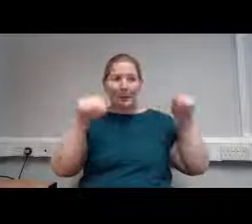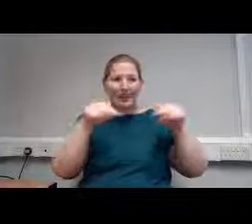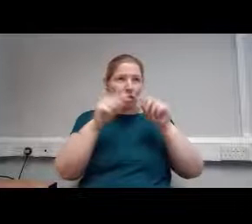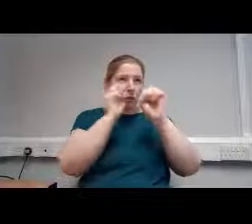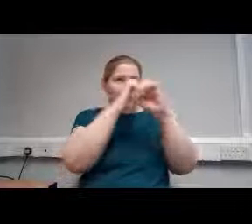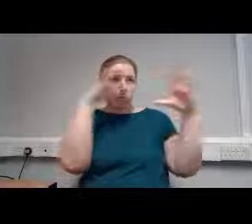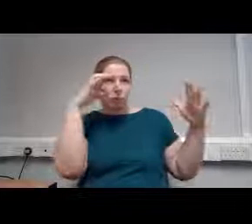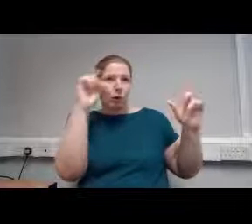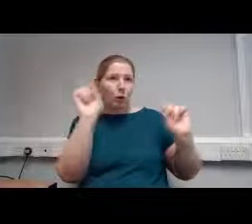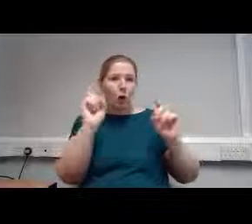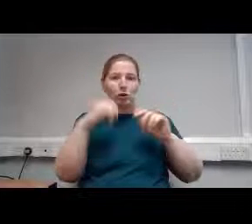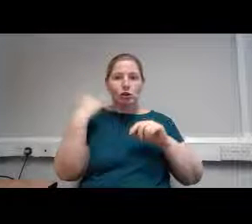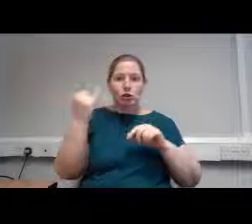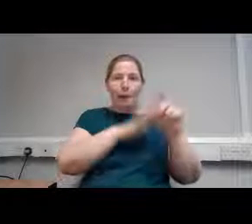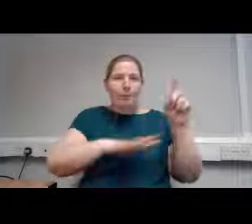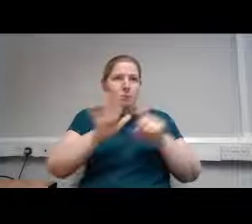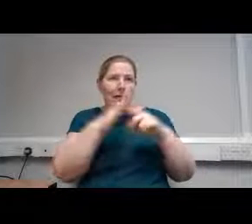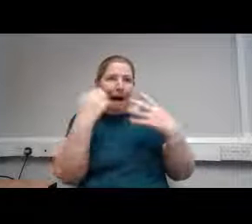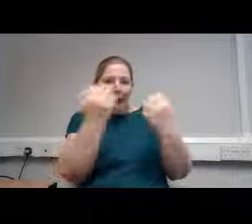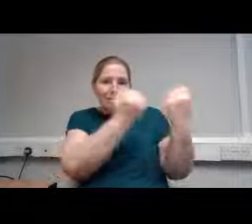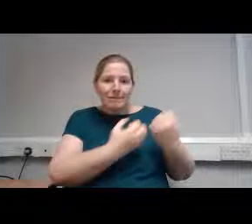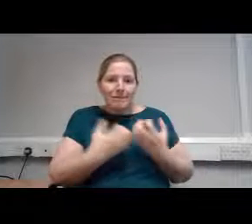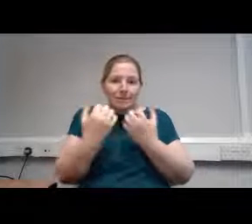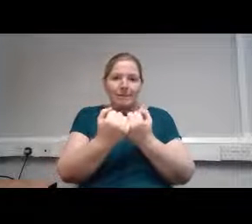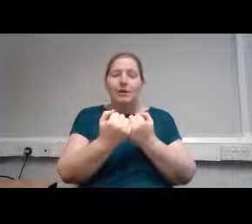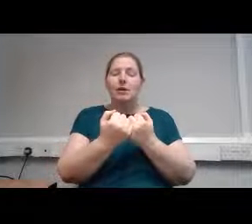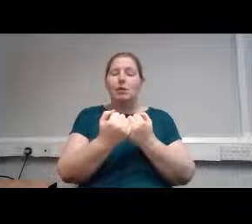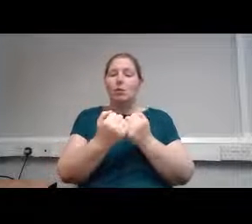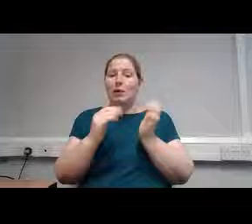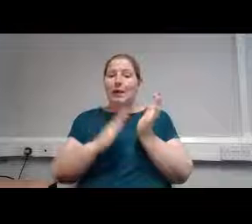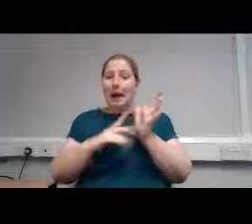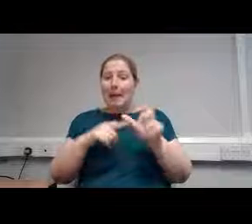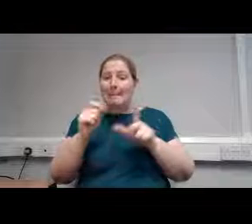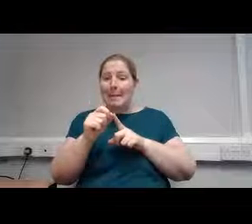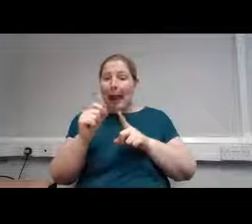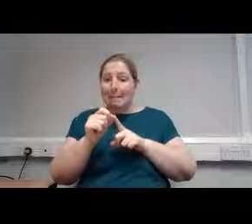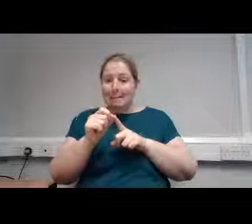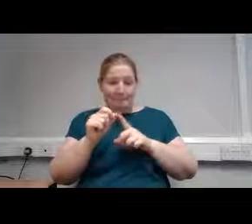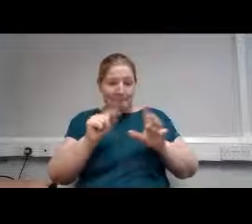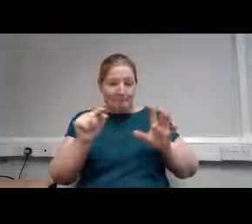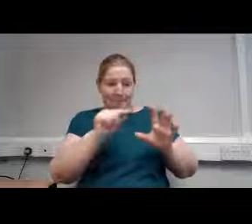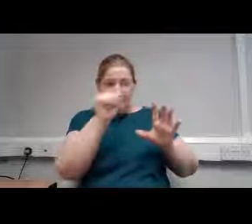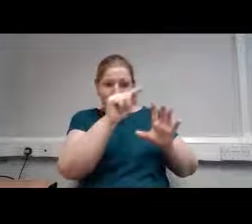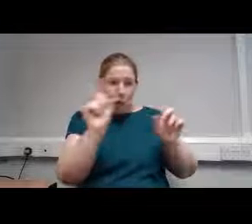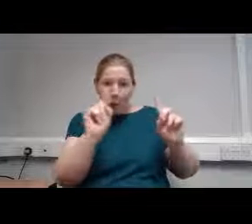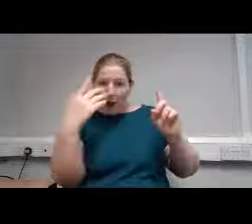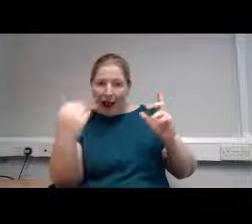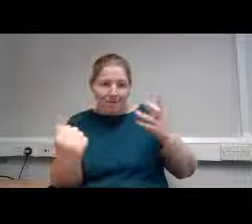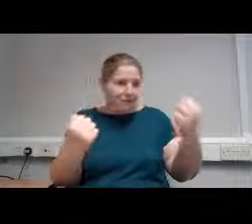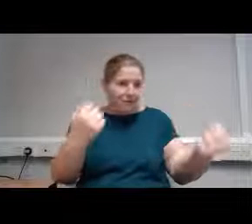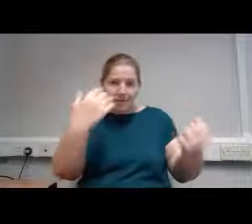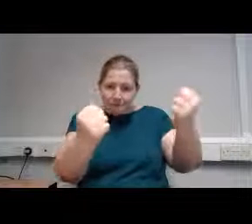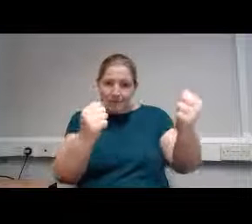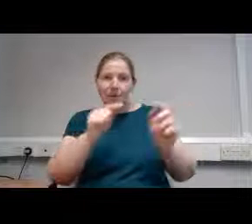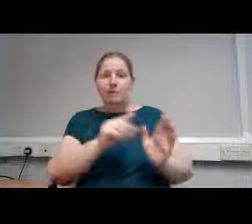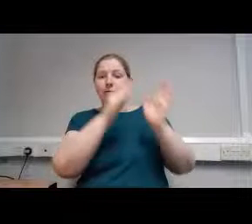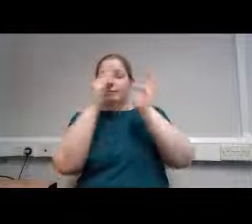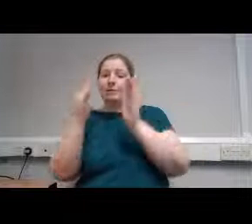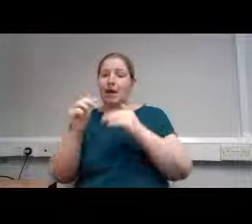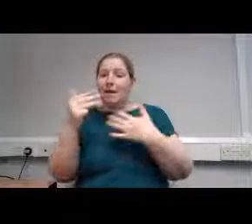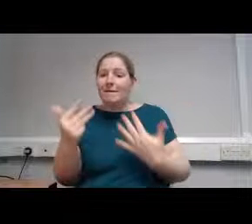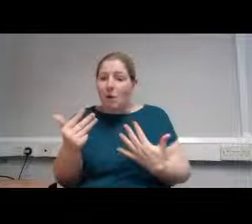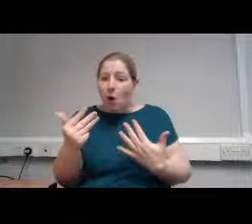across Derbyshire for pain. We mapped the system, and then we started to hold an annual action planning event. So the